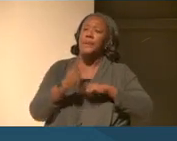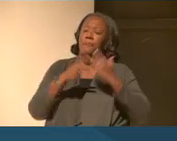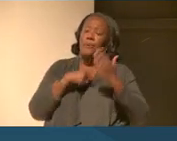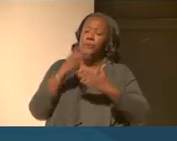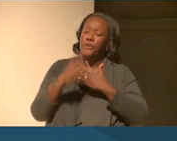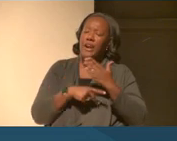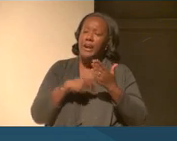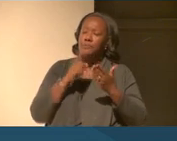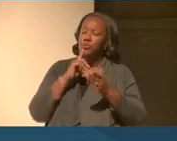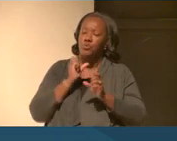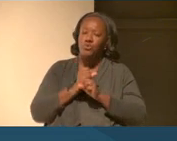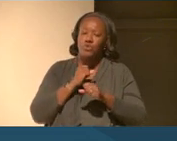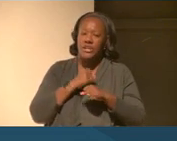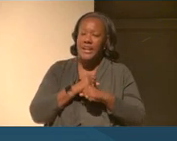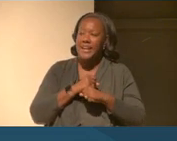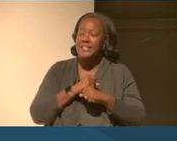these